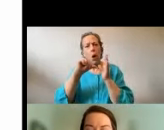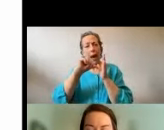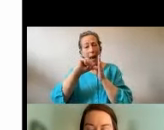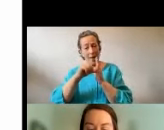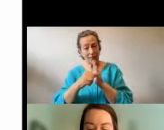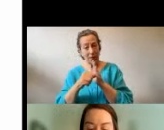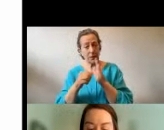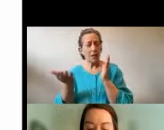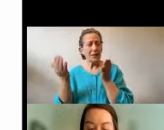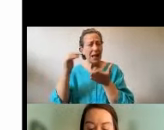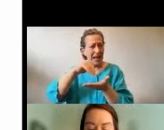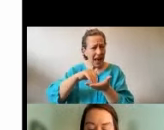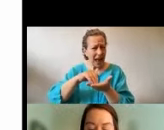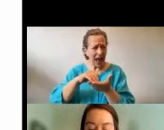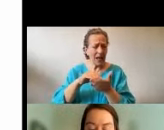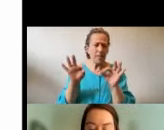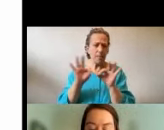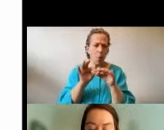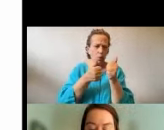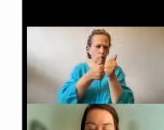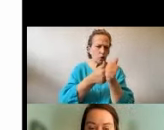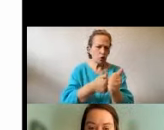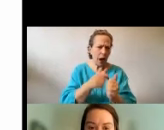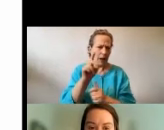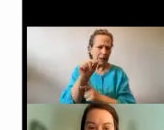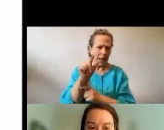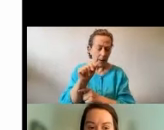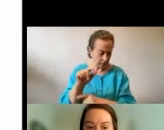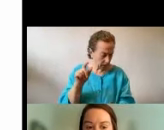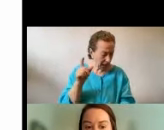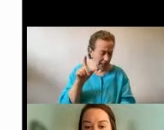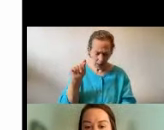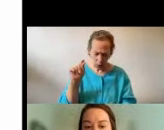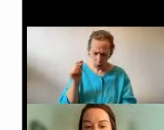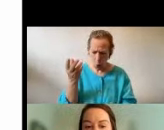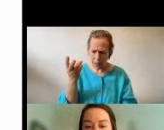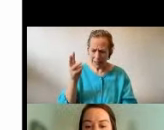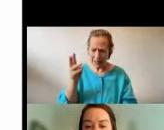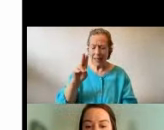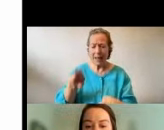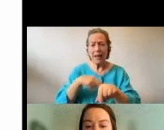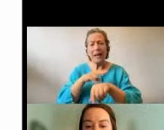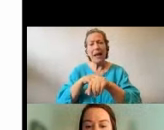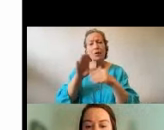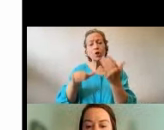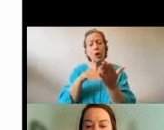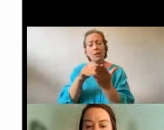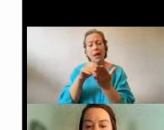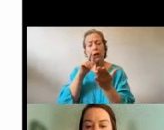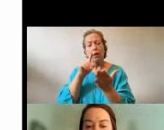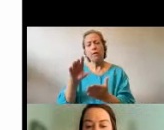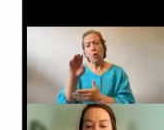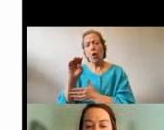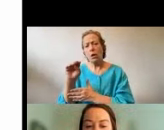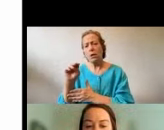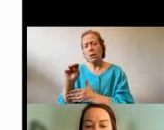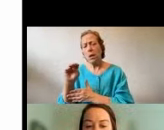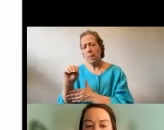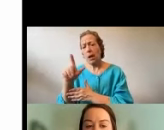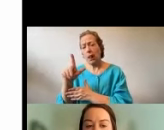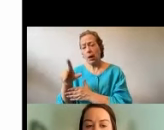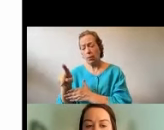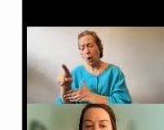made about, tracking of data. In 2016, the National Center for Medical Legal Partnership did talk to the